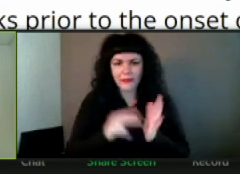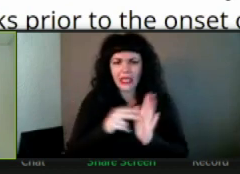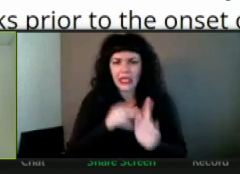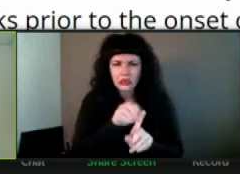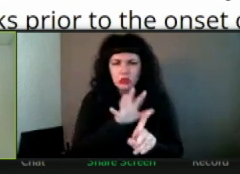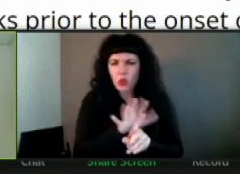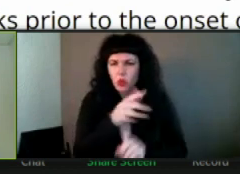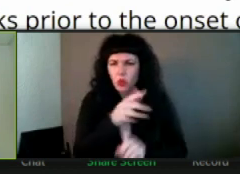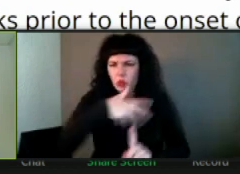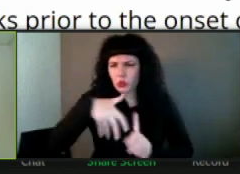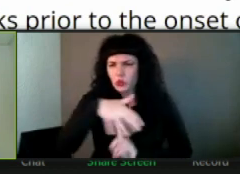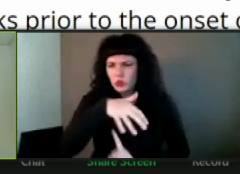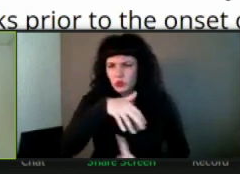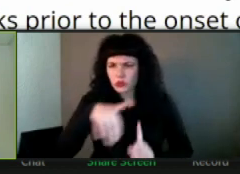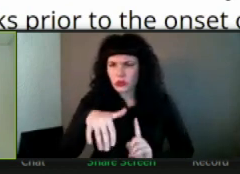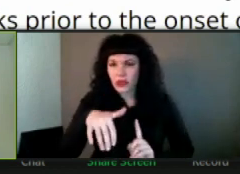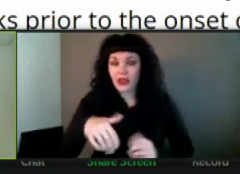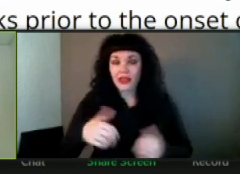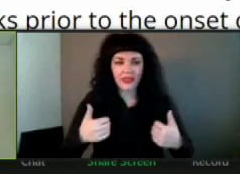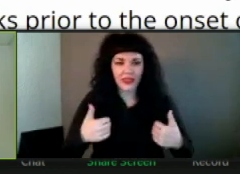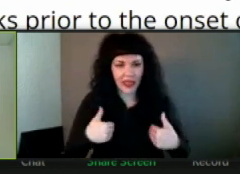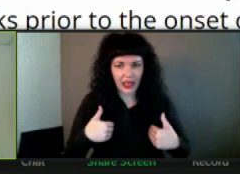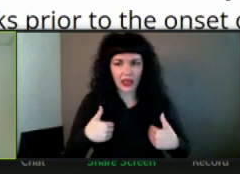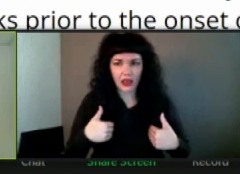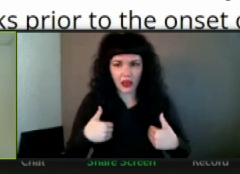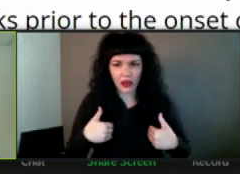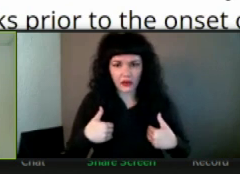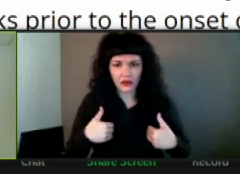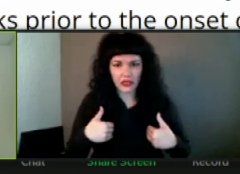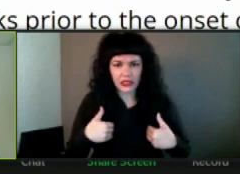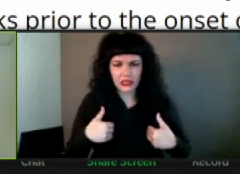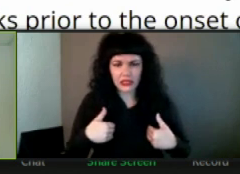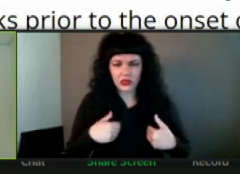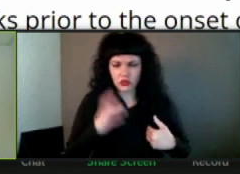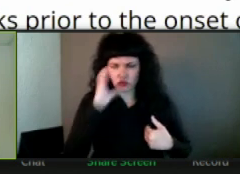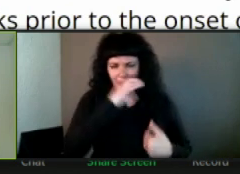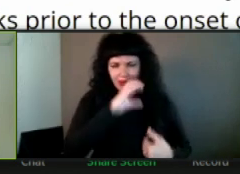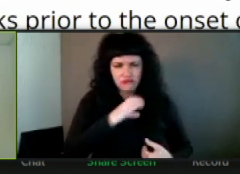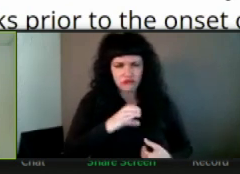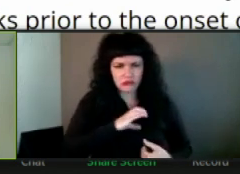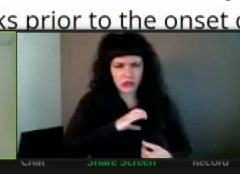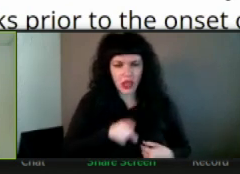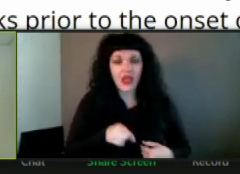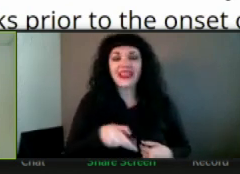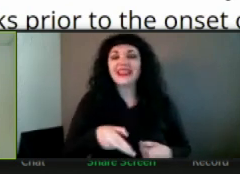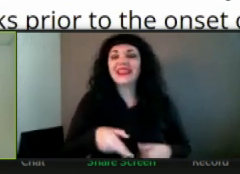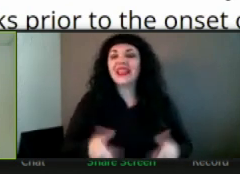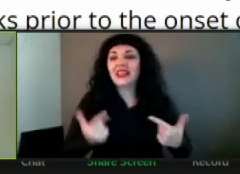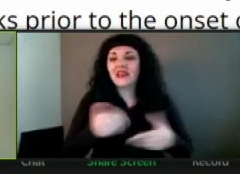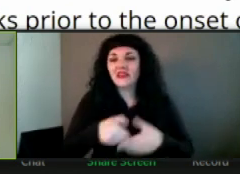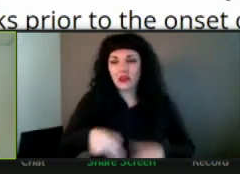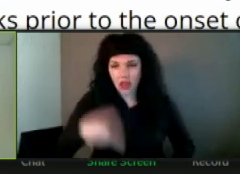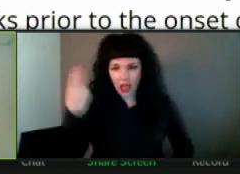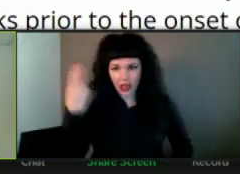have, they were living in the areas where there was a high COVID infection rate. So we don't even